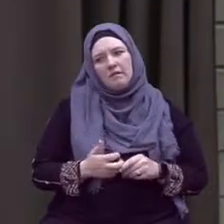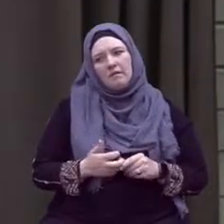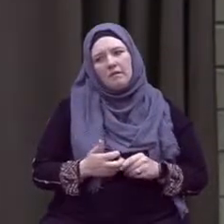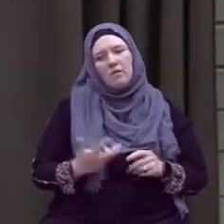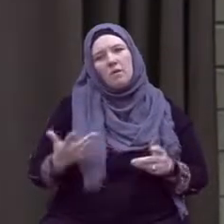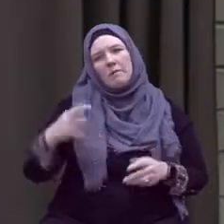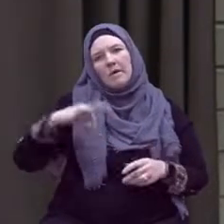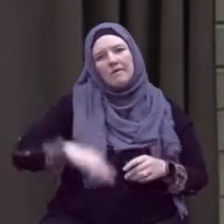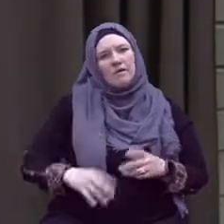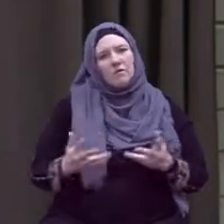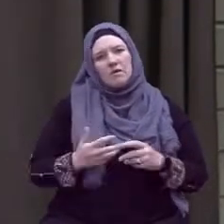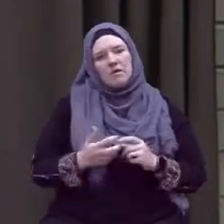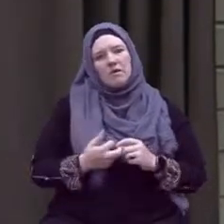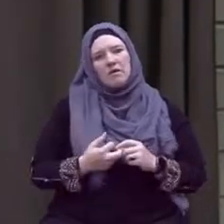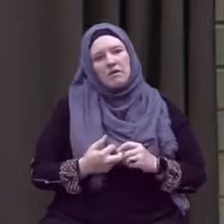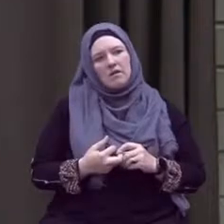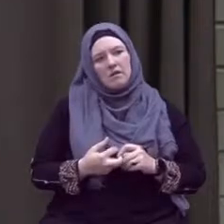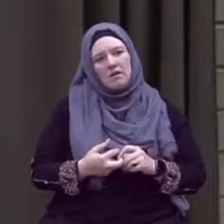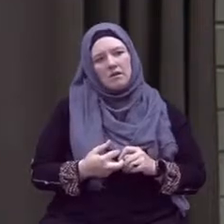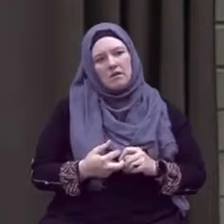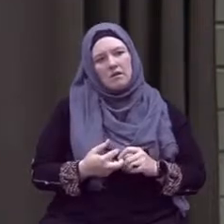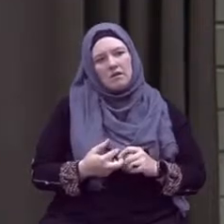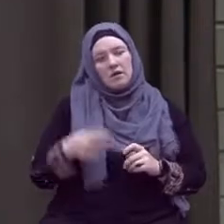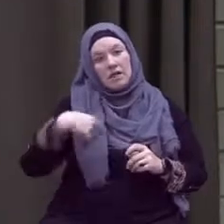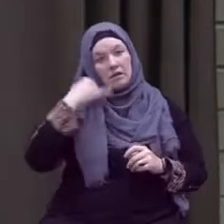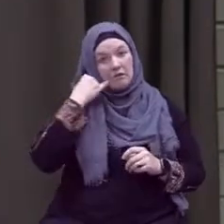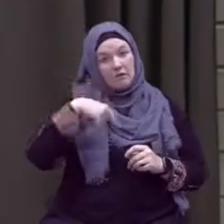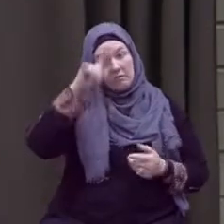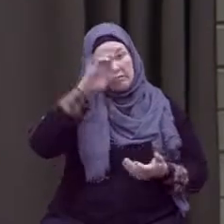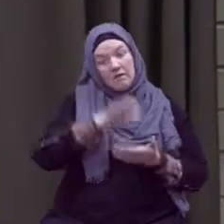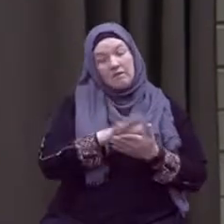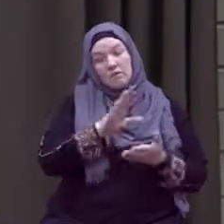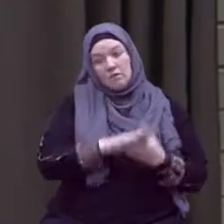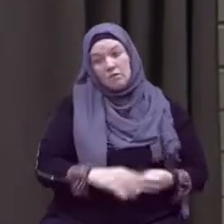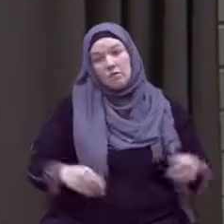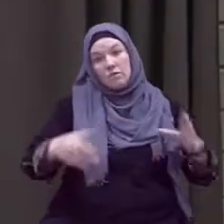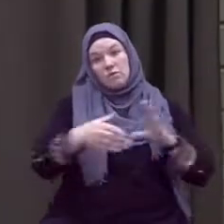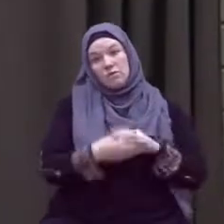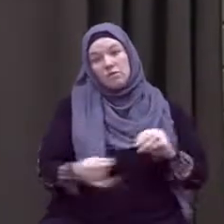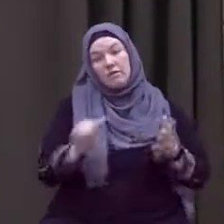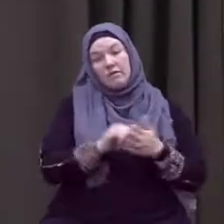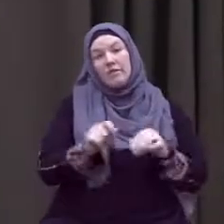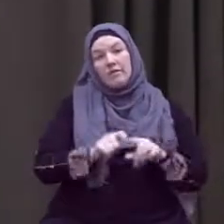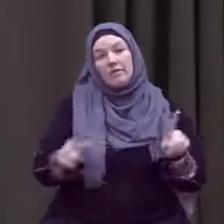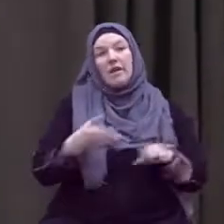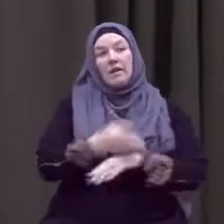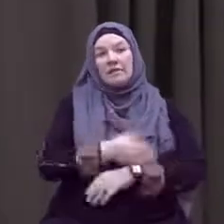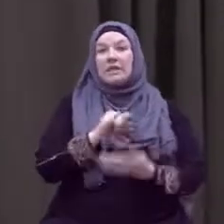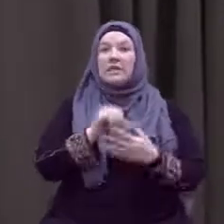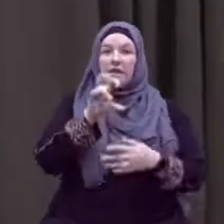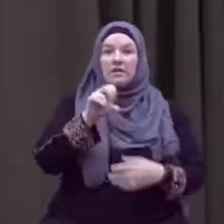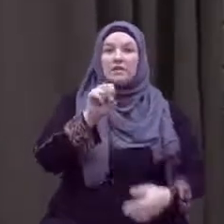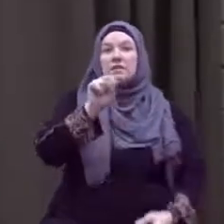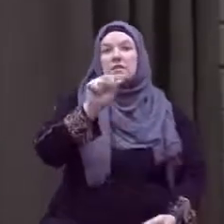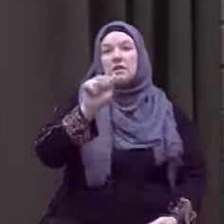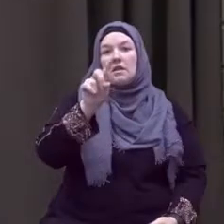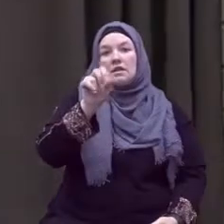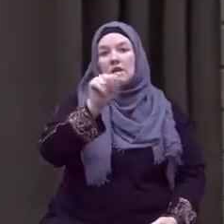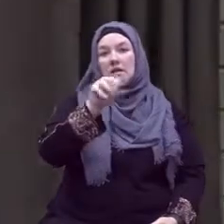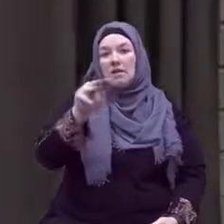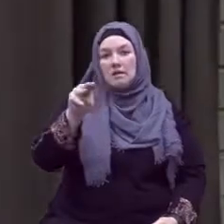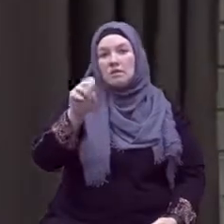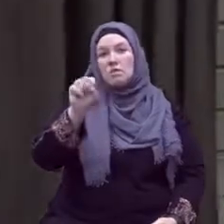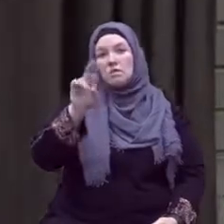What benefit? If we believe the stories that came out after, even Saddam Hussein's